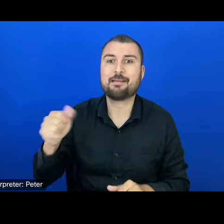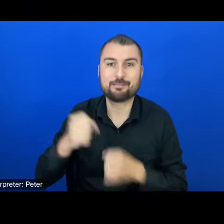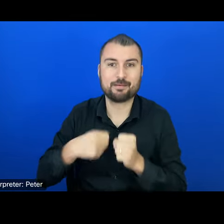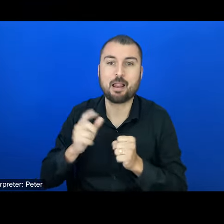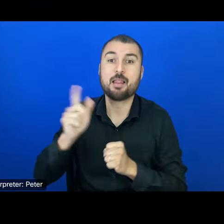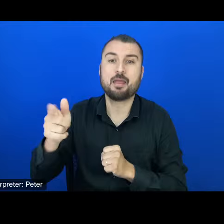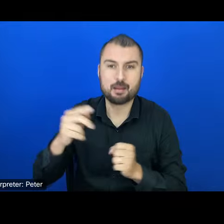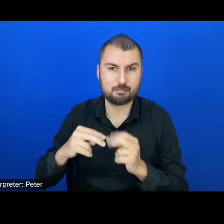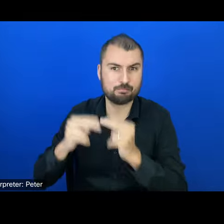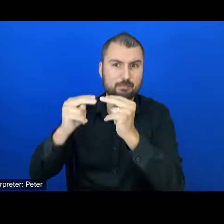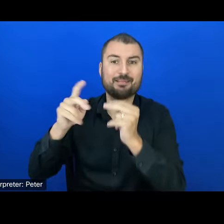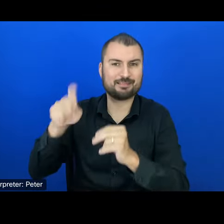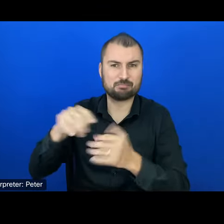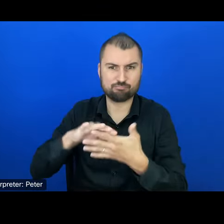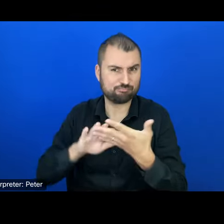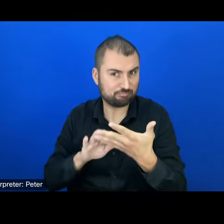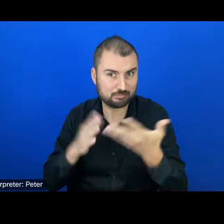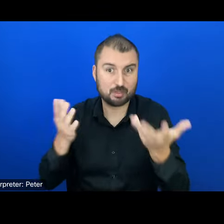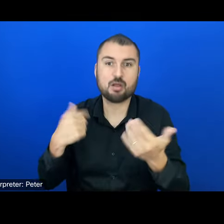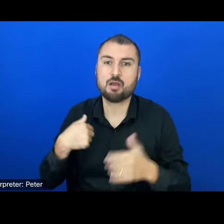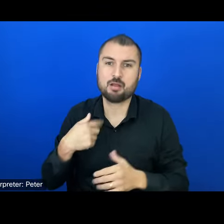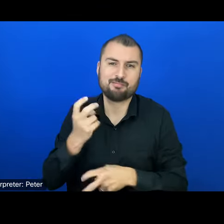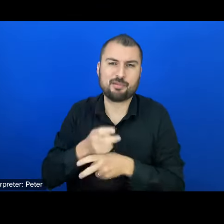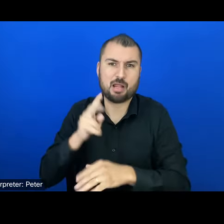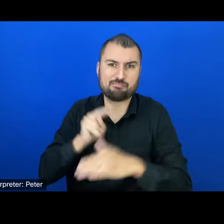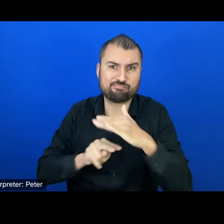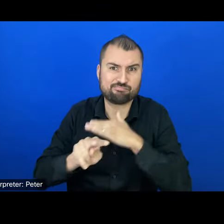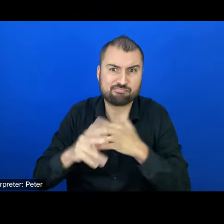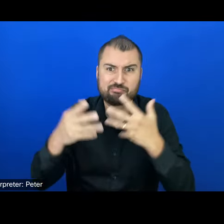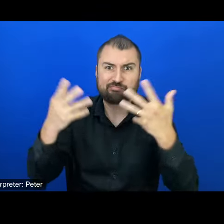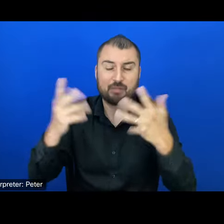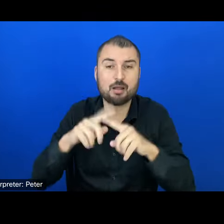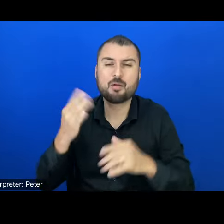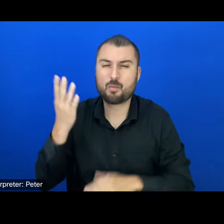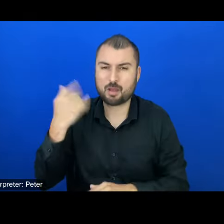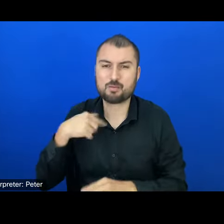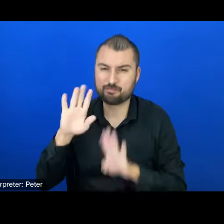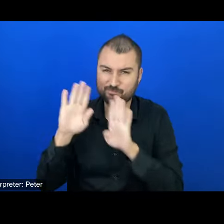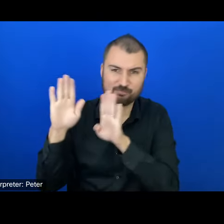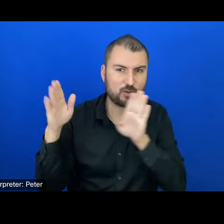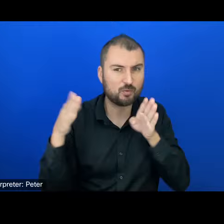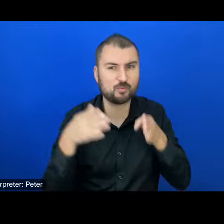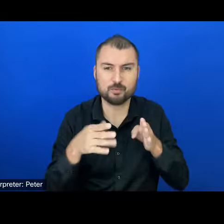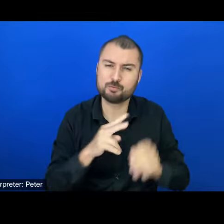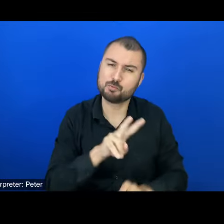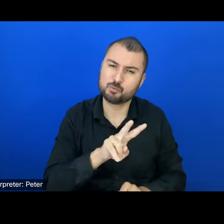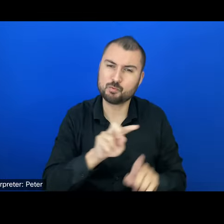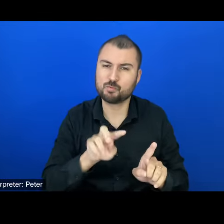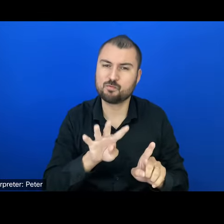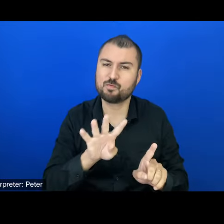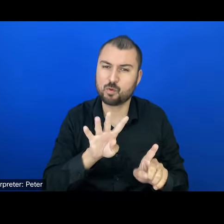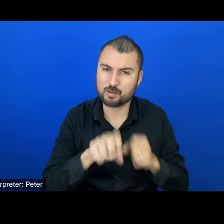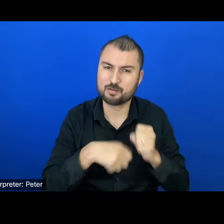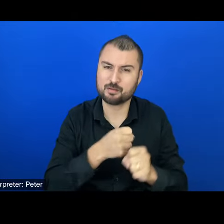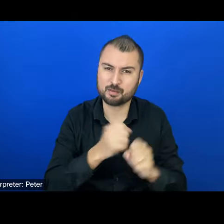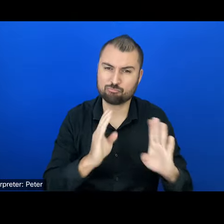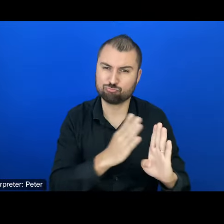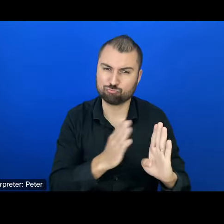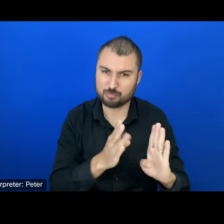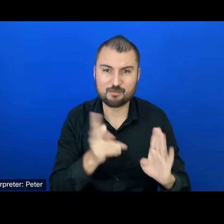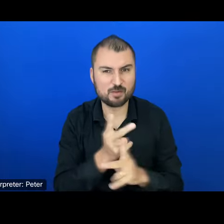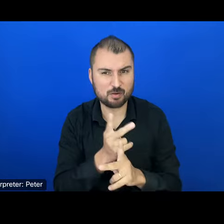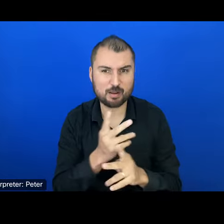gets a little bit unpredictable. So it's why we're focusing more in the 2 to 4 year range of what we're going to need. That gives us time to